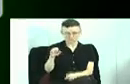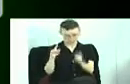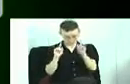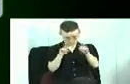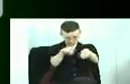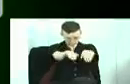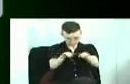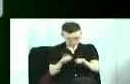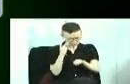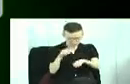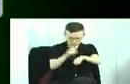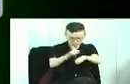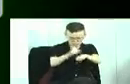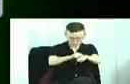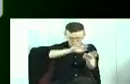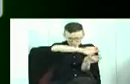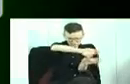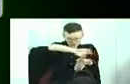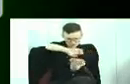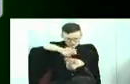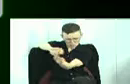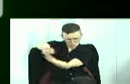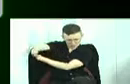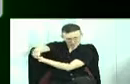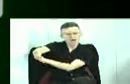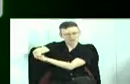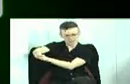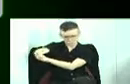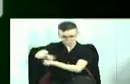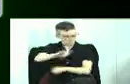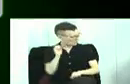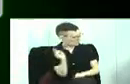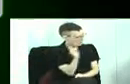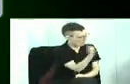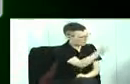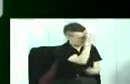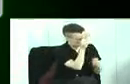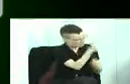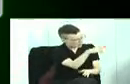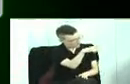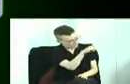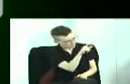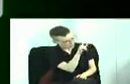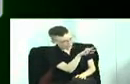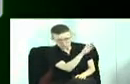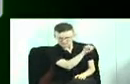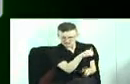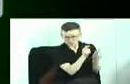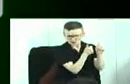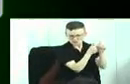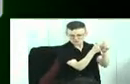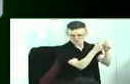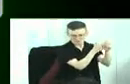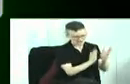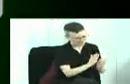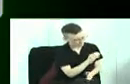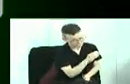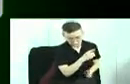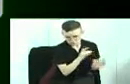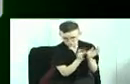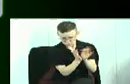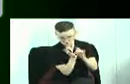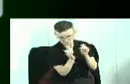had been rolled away. So she ran off to Simon Peter and the other disciple, the one Jesus loved, and told